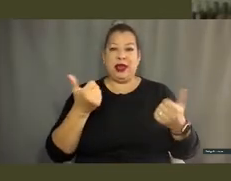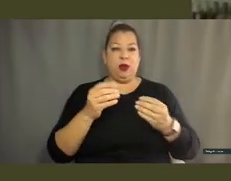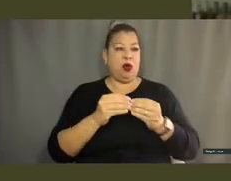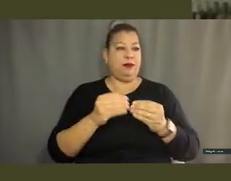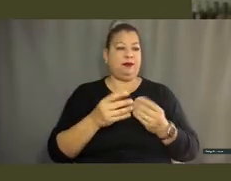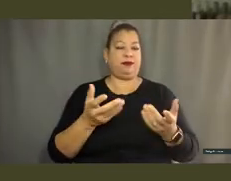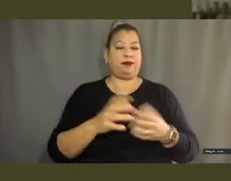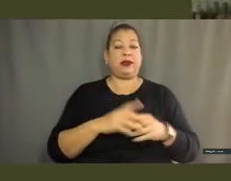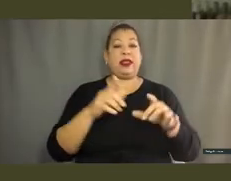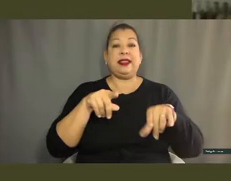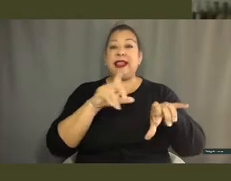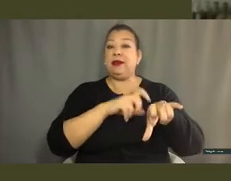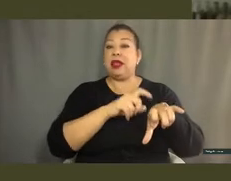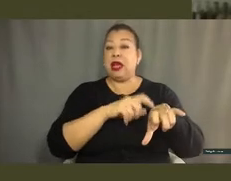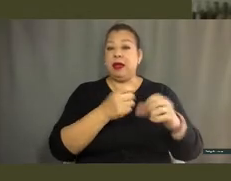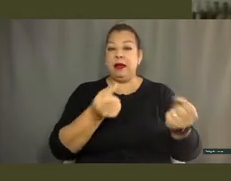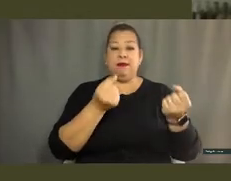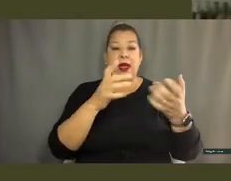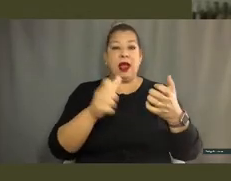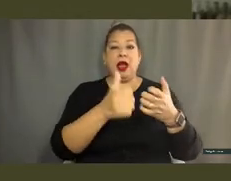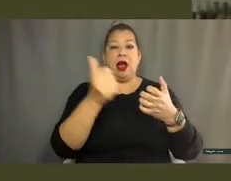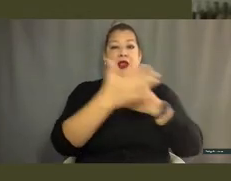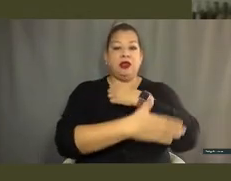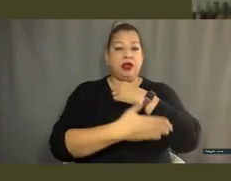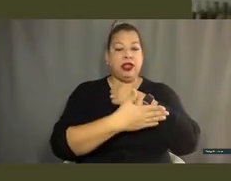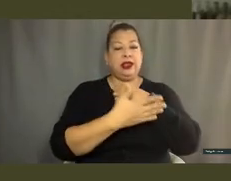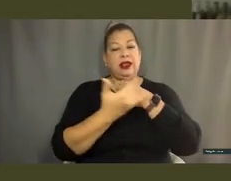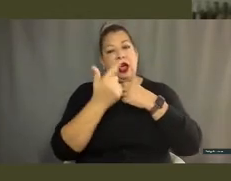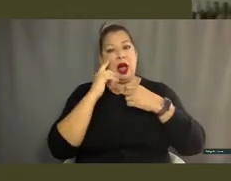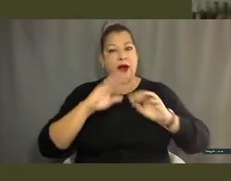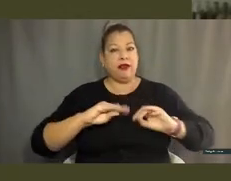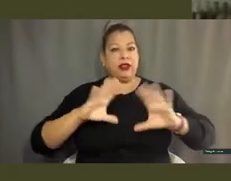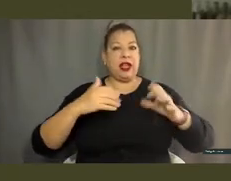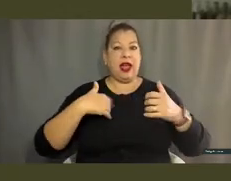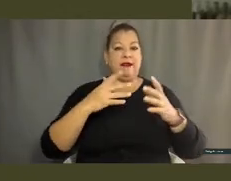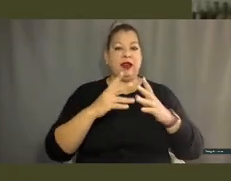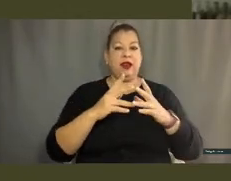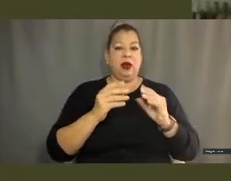time, many other countries still sort of obviously have a significant sort of